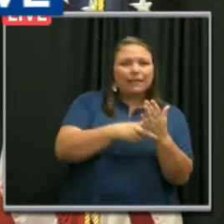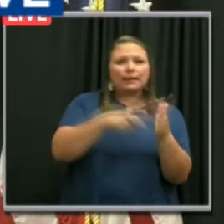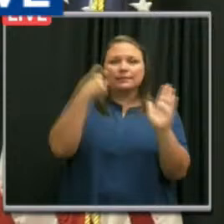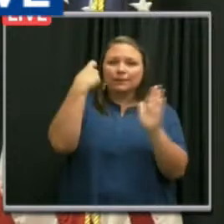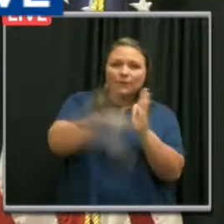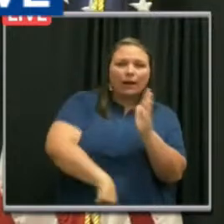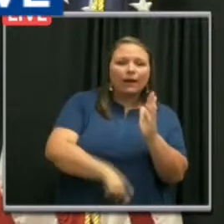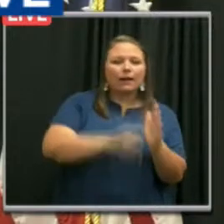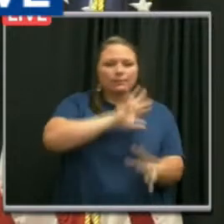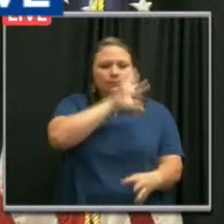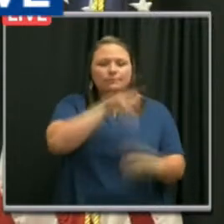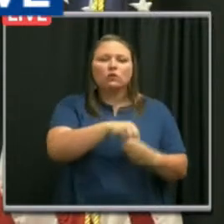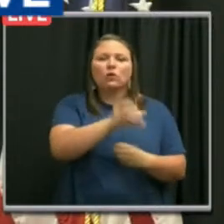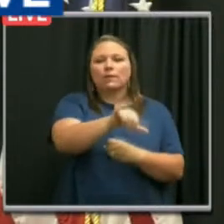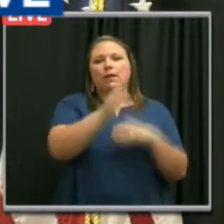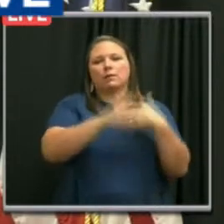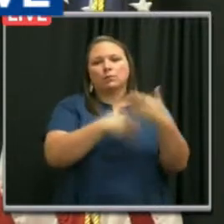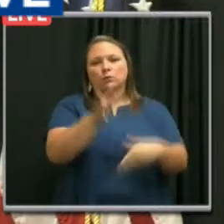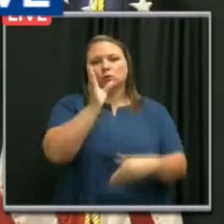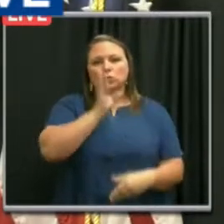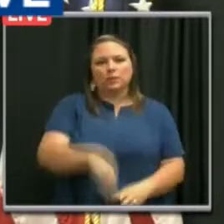fining is a part of that.